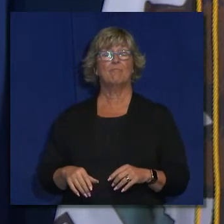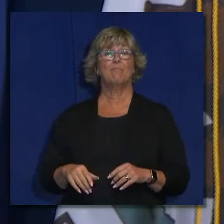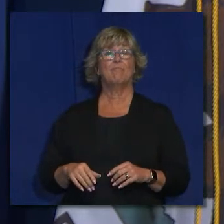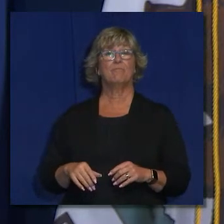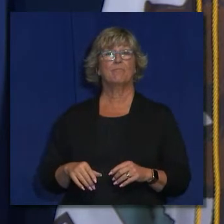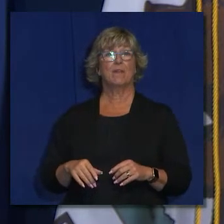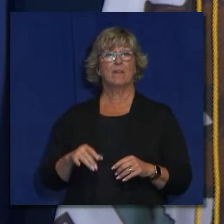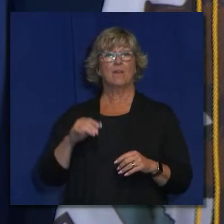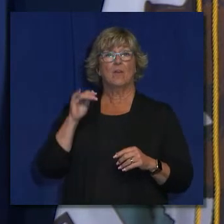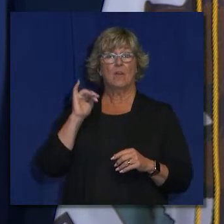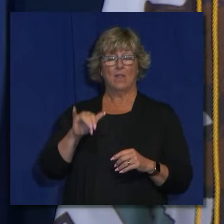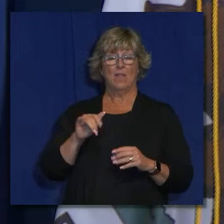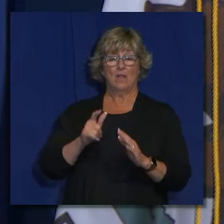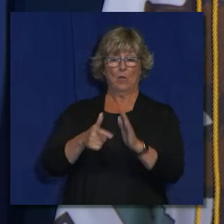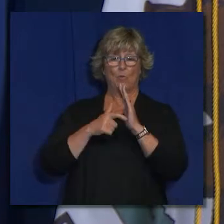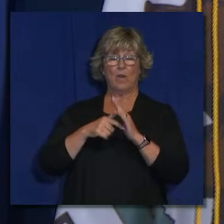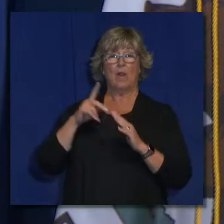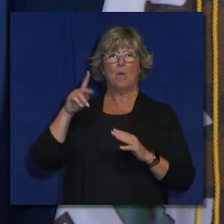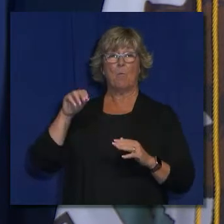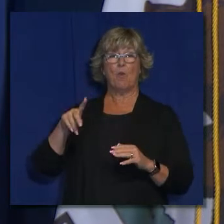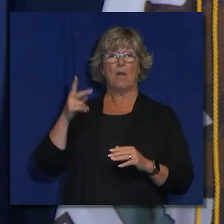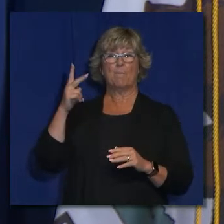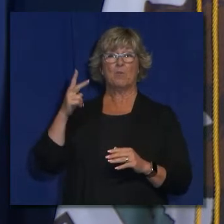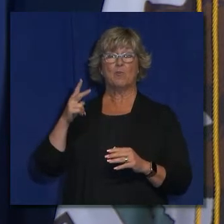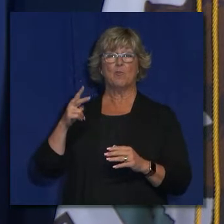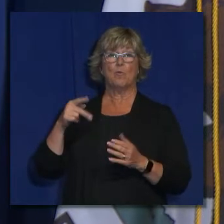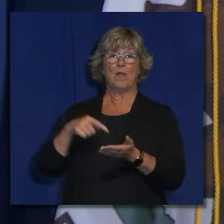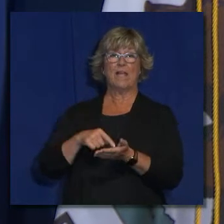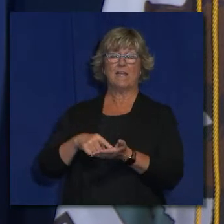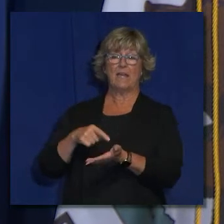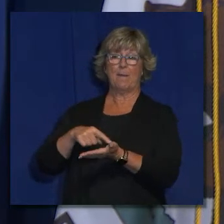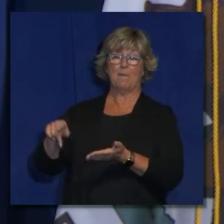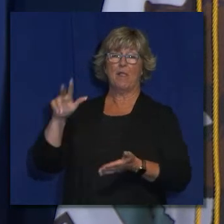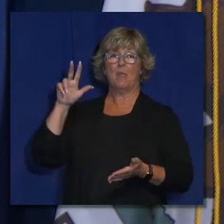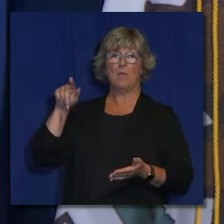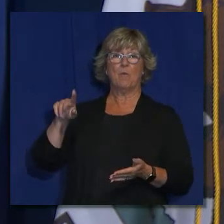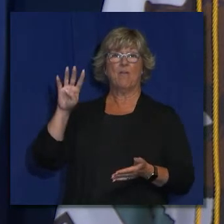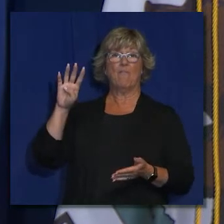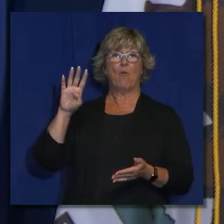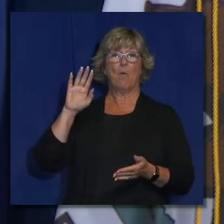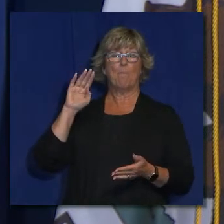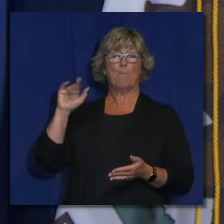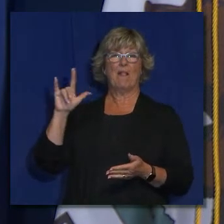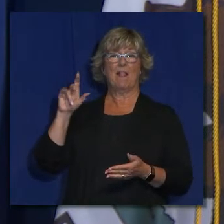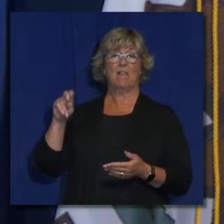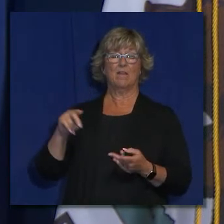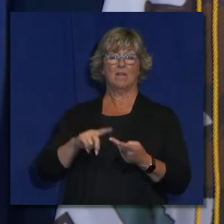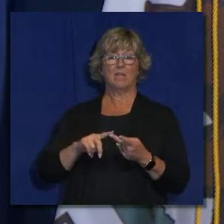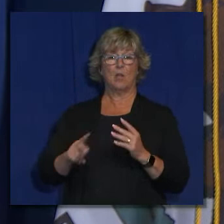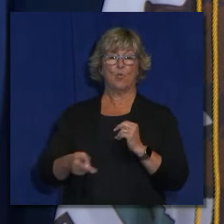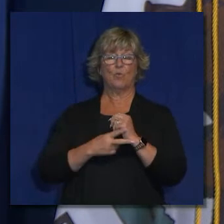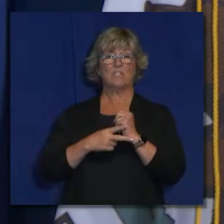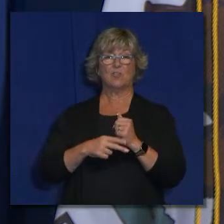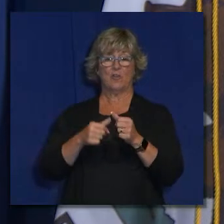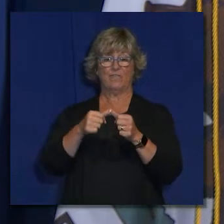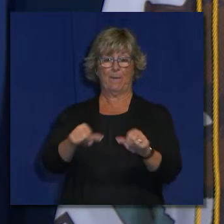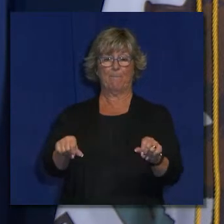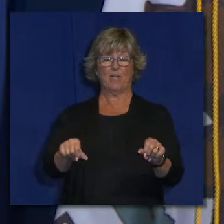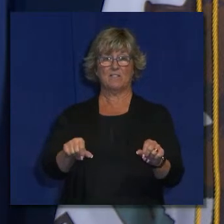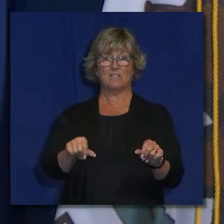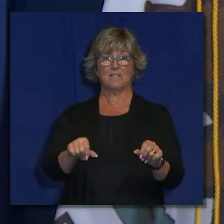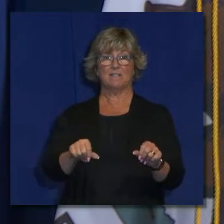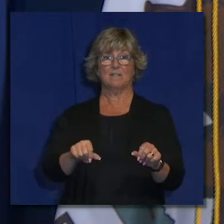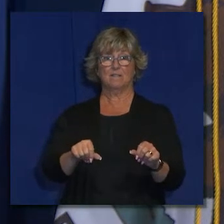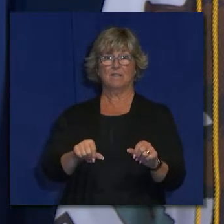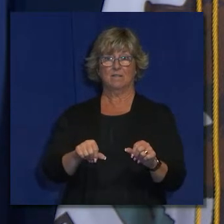the constitutionally required Prop 2 debt payments, that's $3.4 billion. The reserve deposits, which are